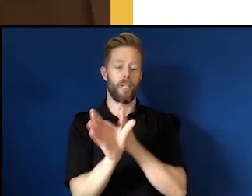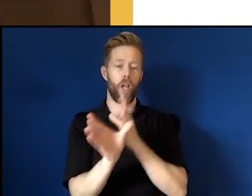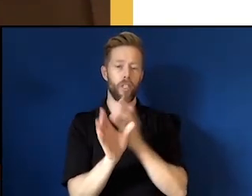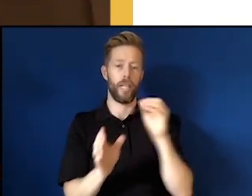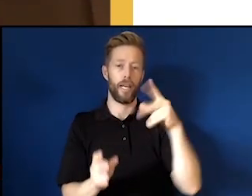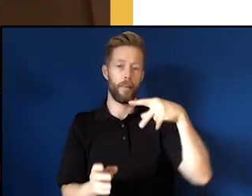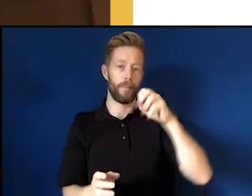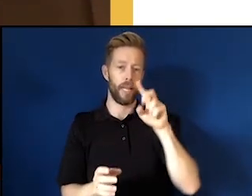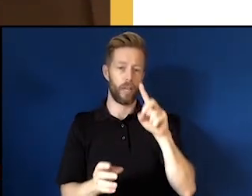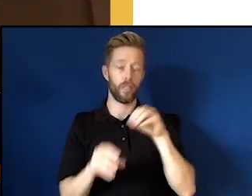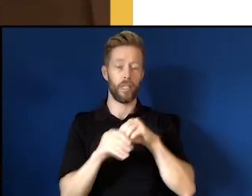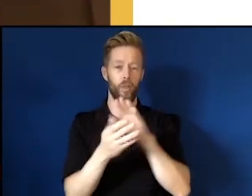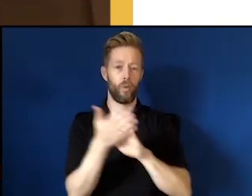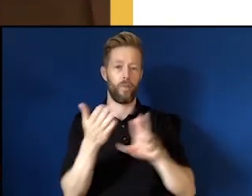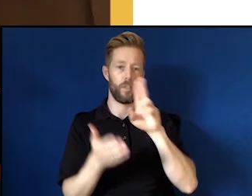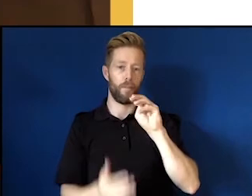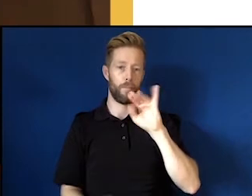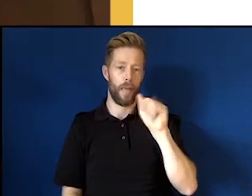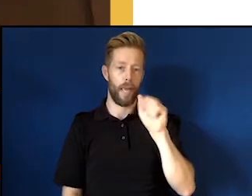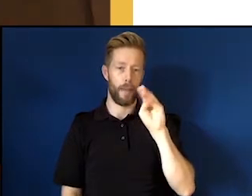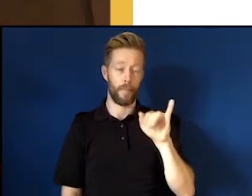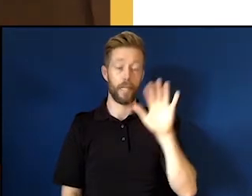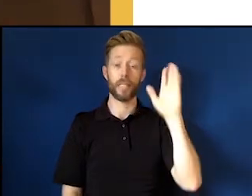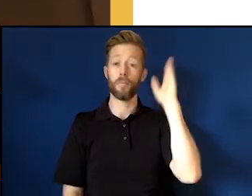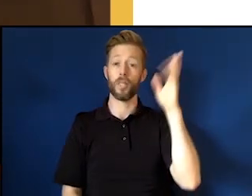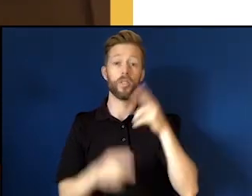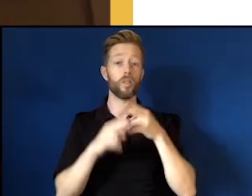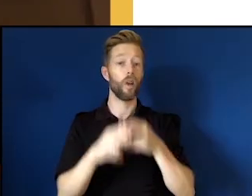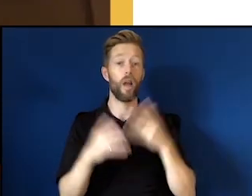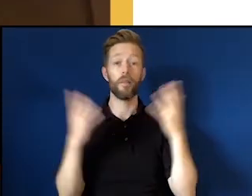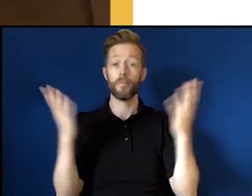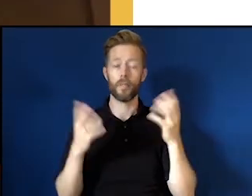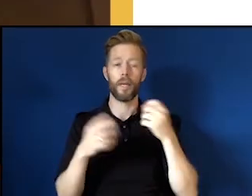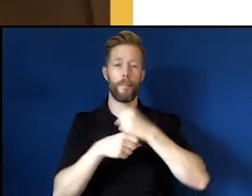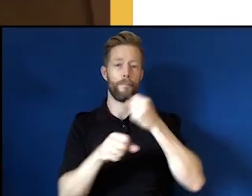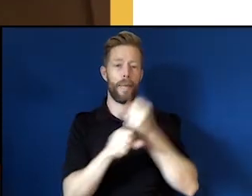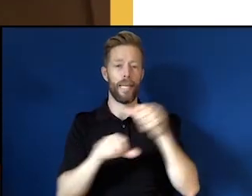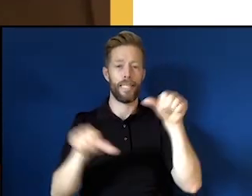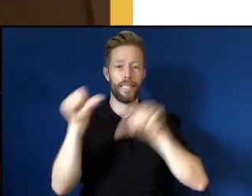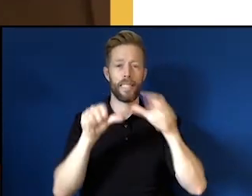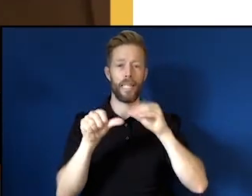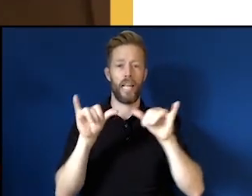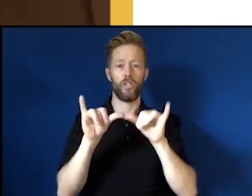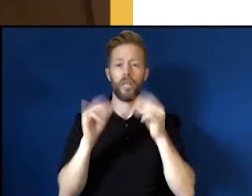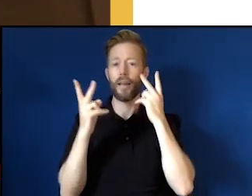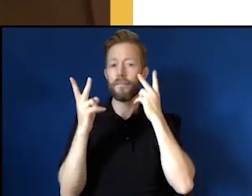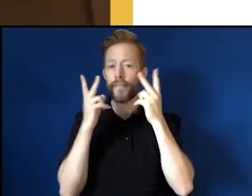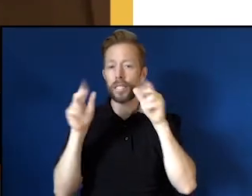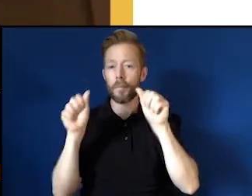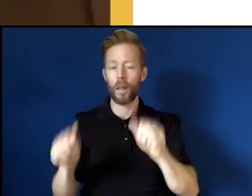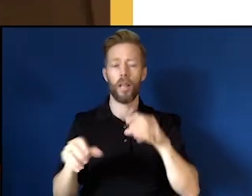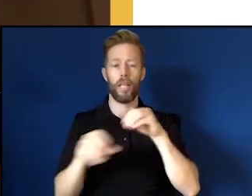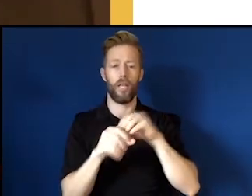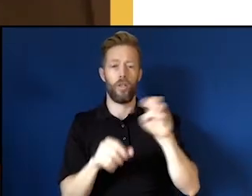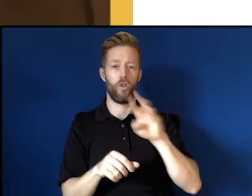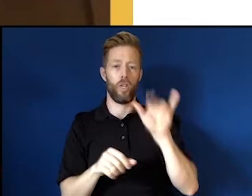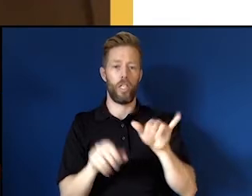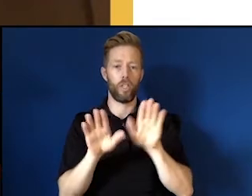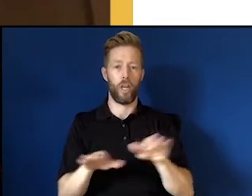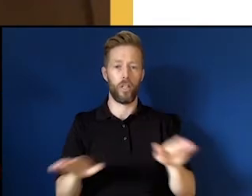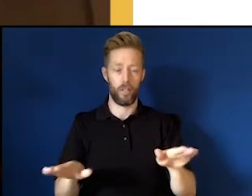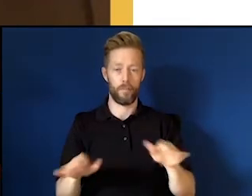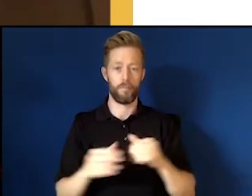at the University of Miami. His presentation is called Making Science and Engineering Visible in Early